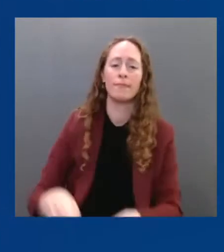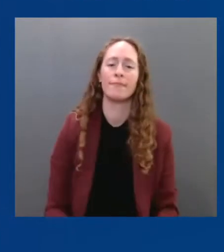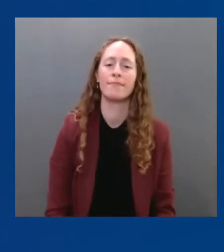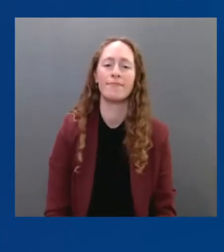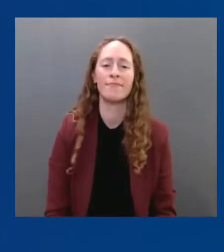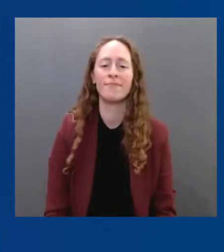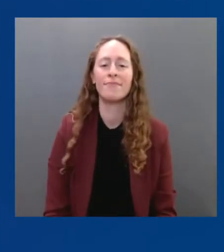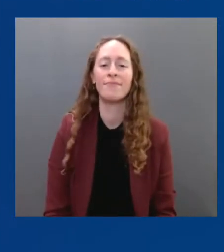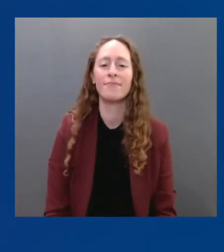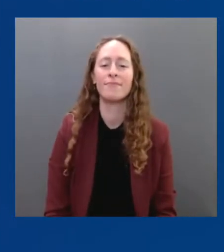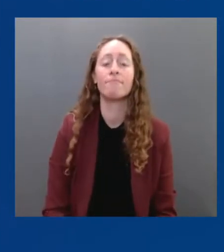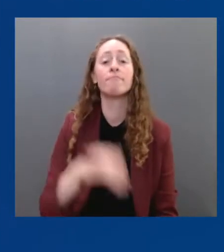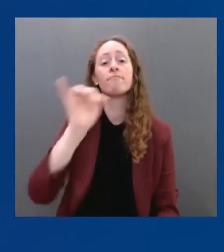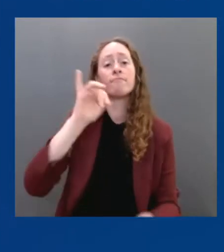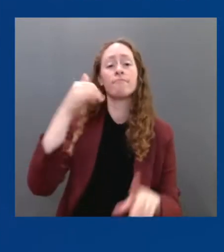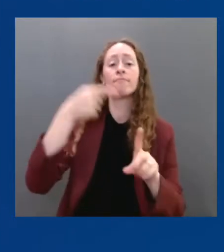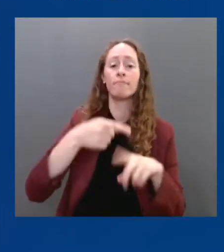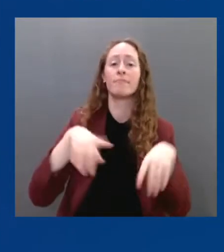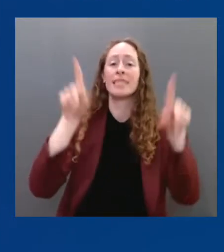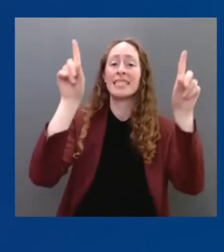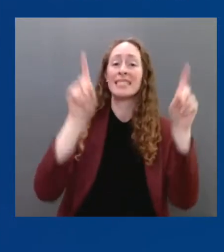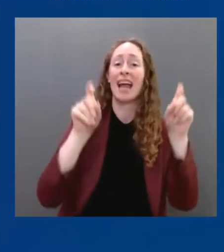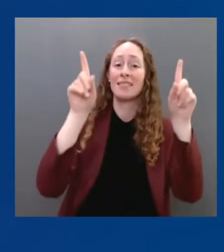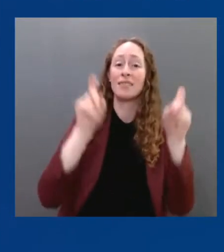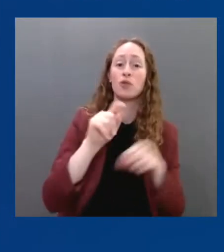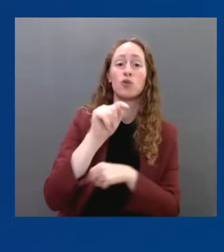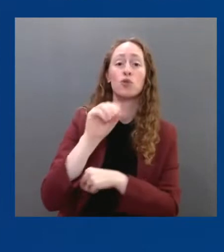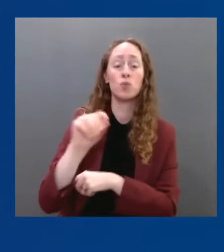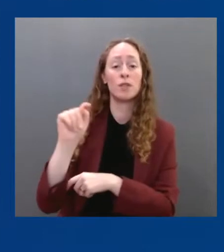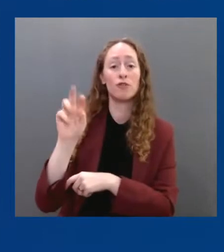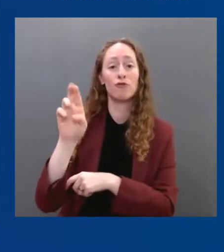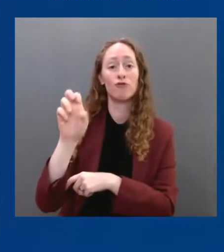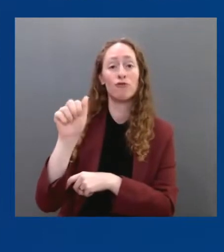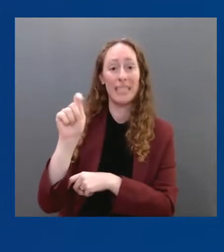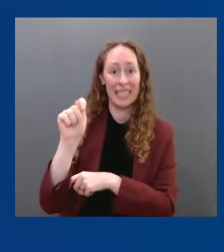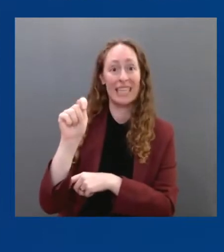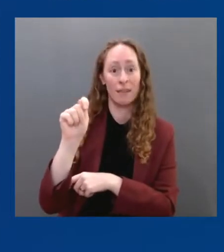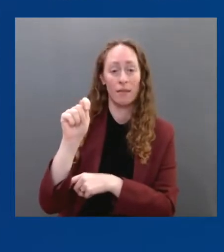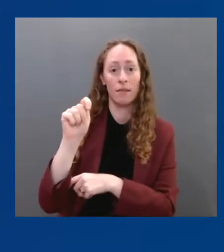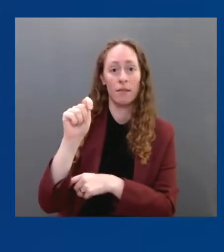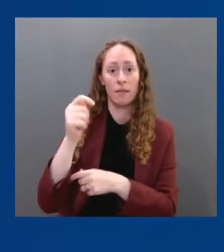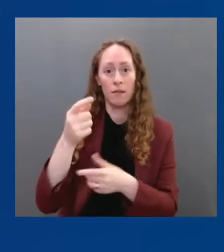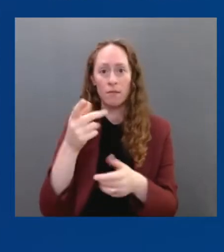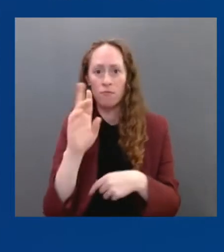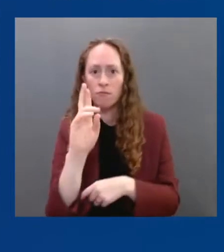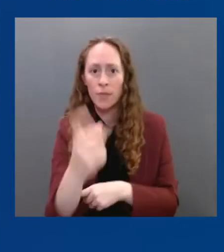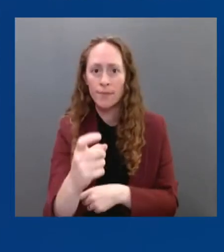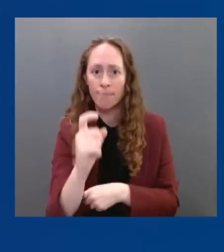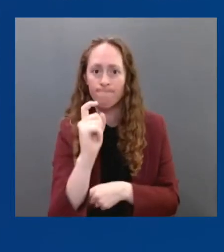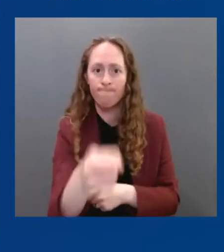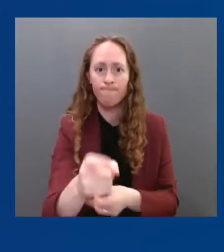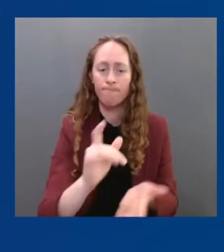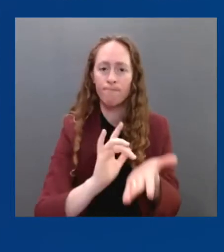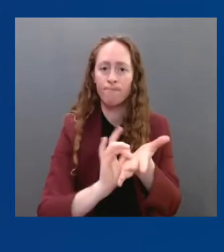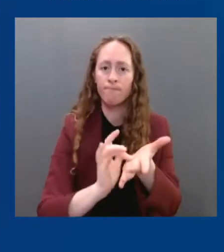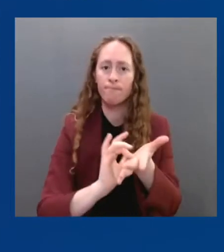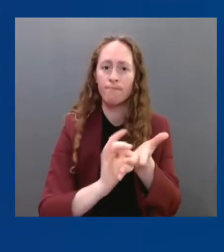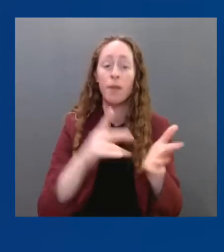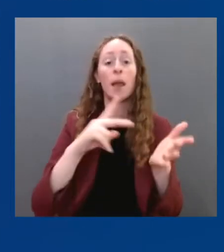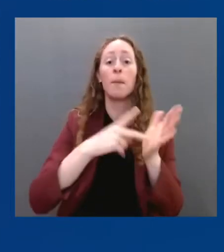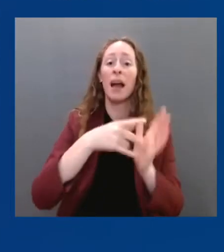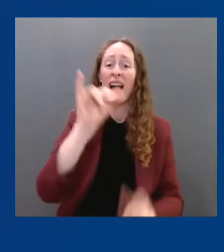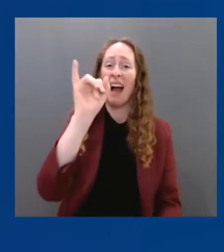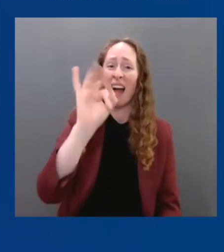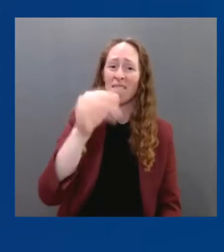test-to-treat. These sites are great. People can walk in, they can get tested. If they're positive, they can speak with a medical